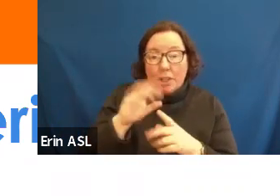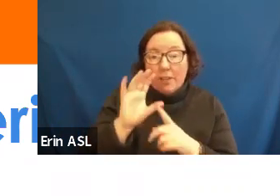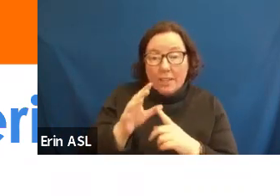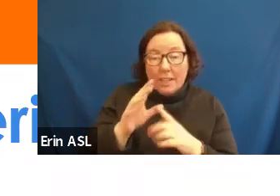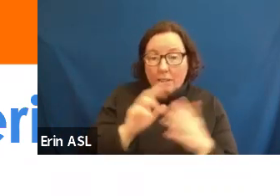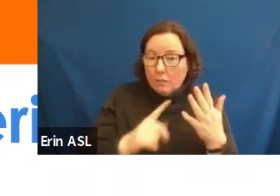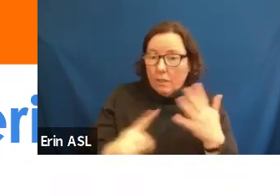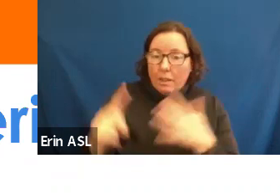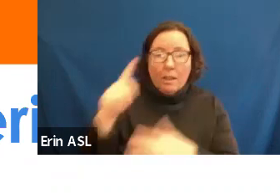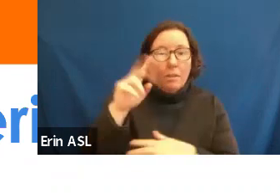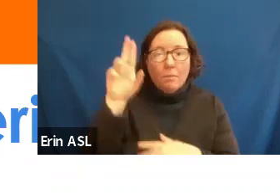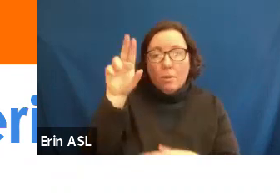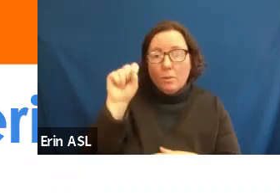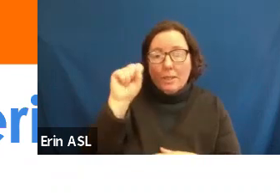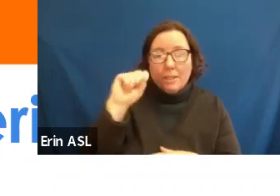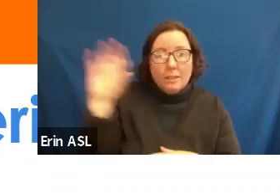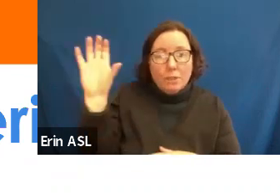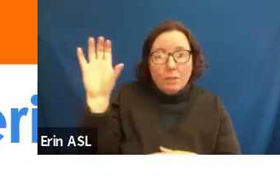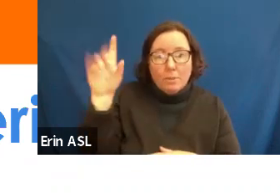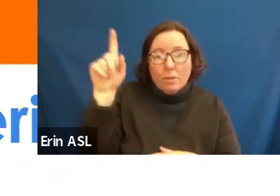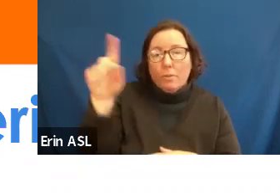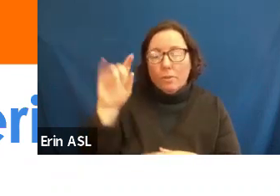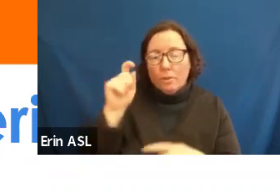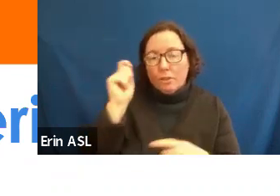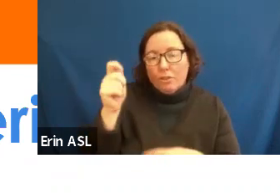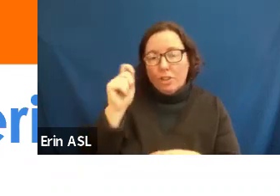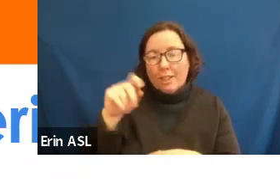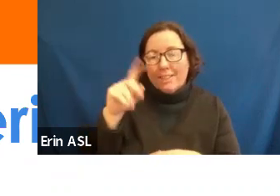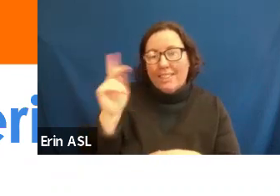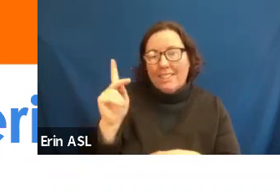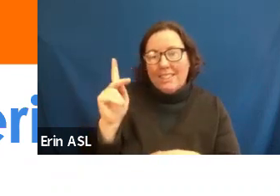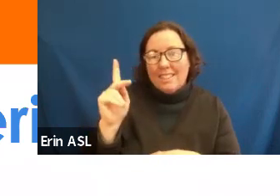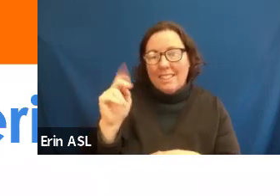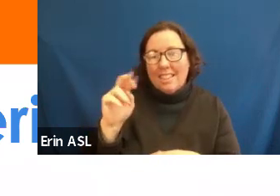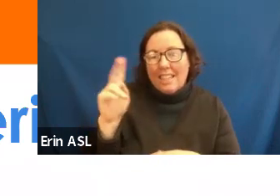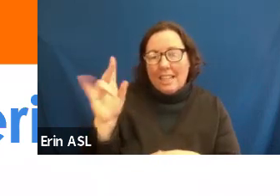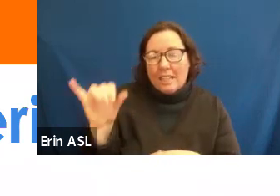Supreme Court, in Justice Kennedy's concurrence,